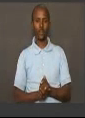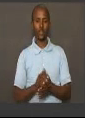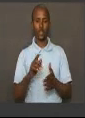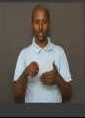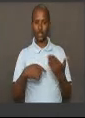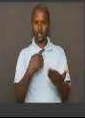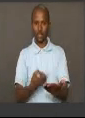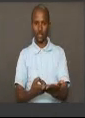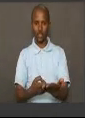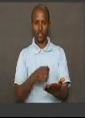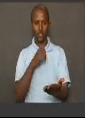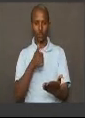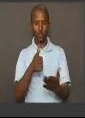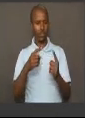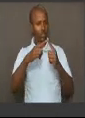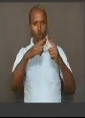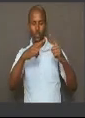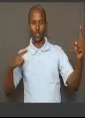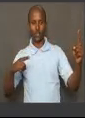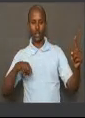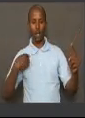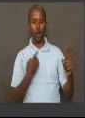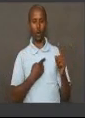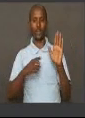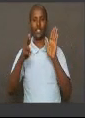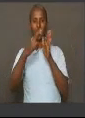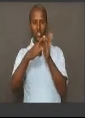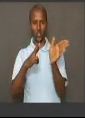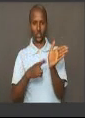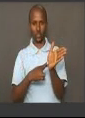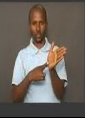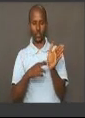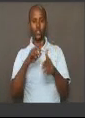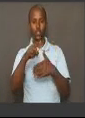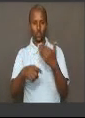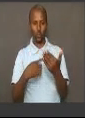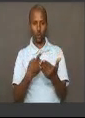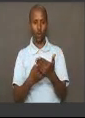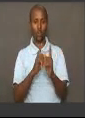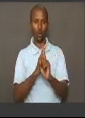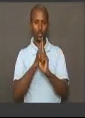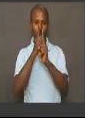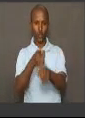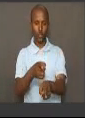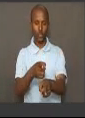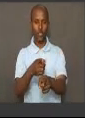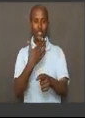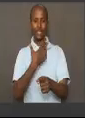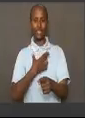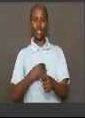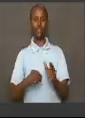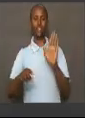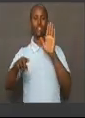This does not contradict our restrictions, so our solution set